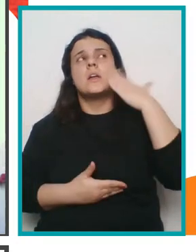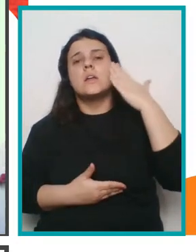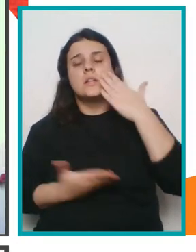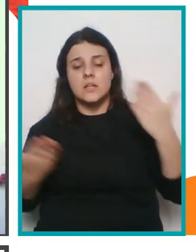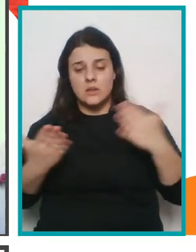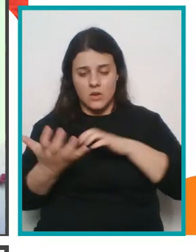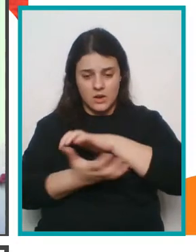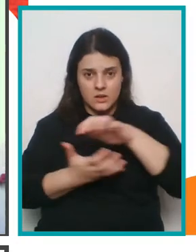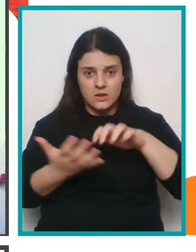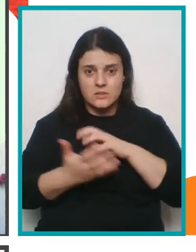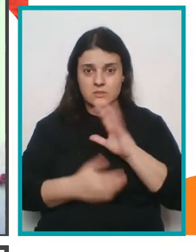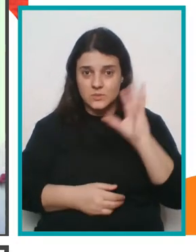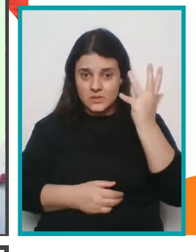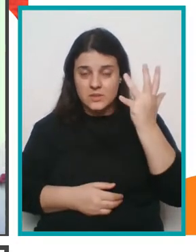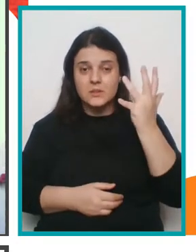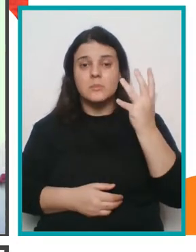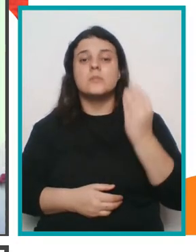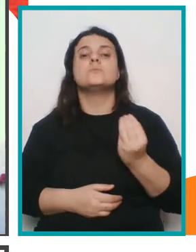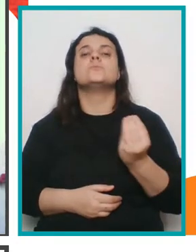país.